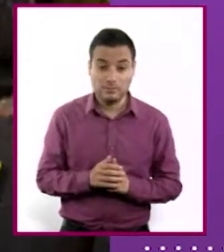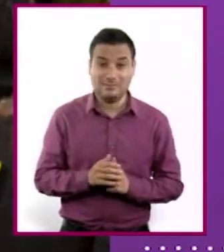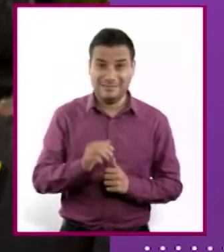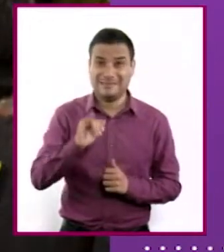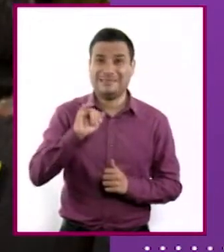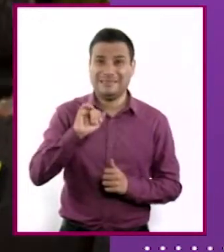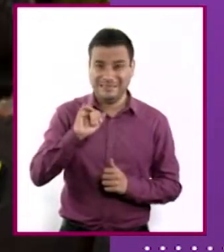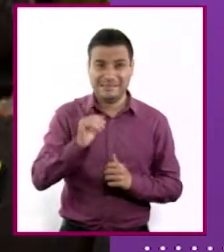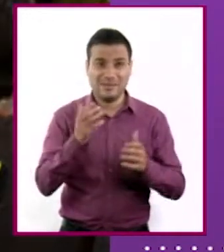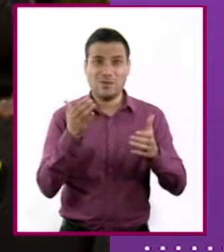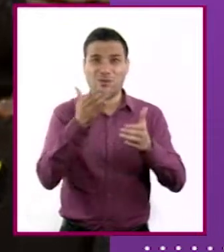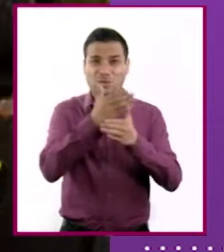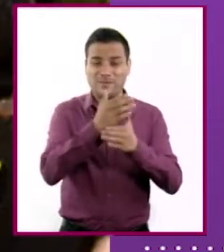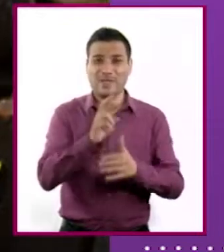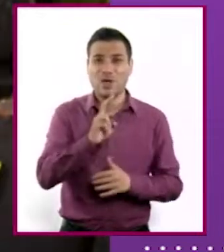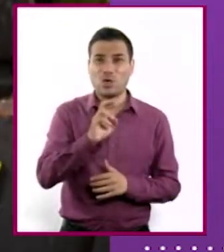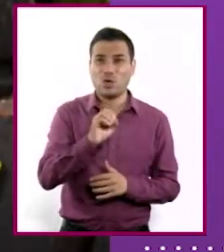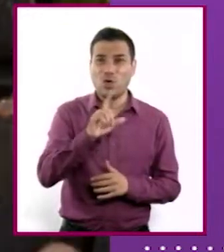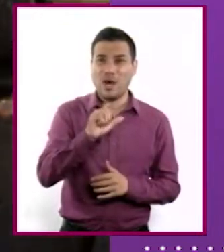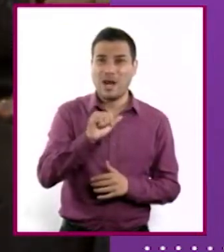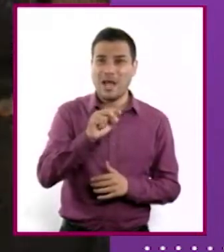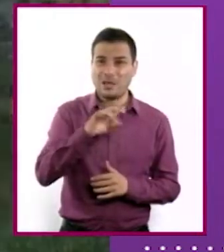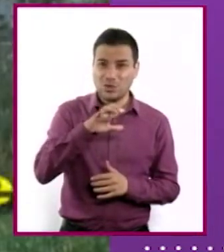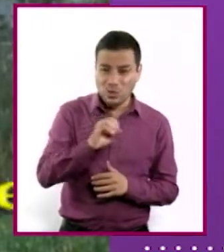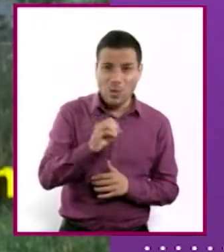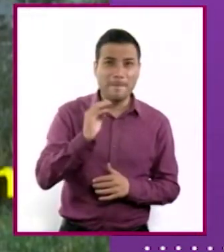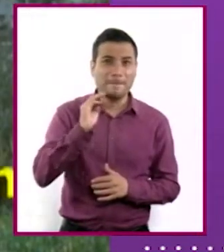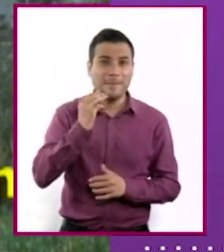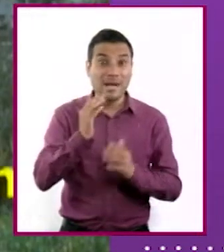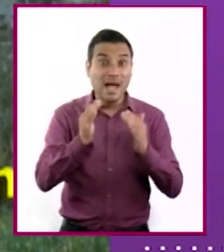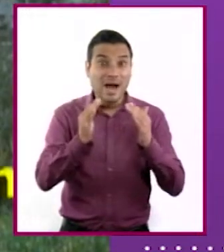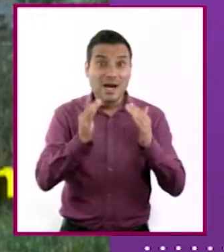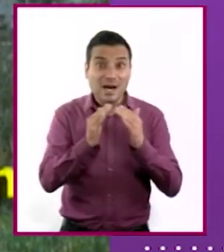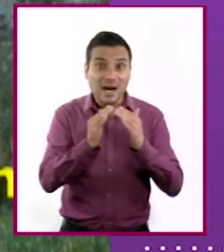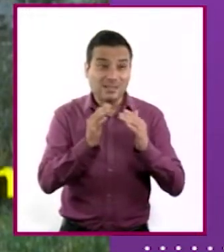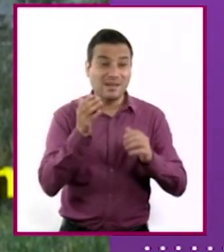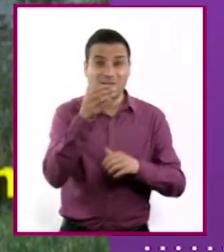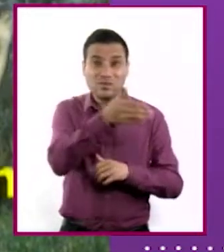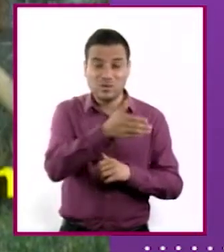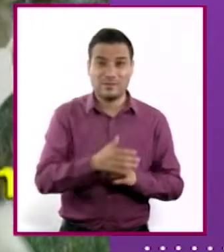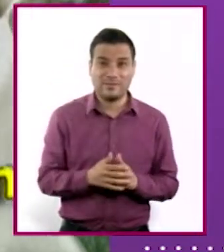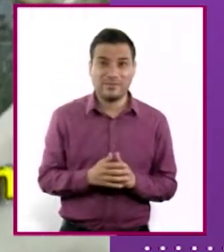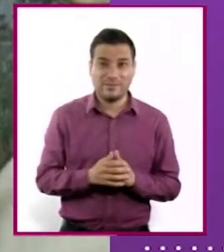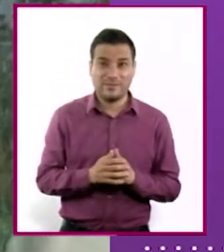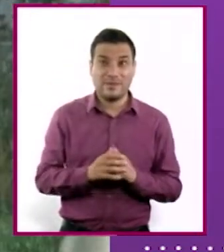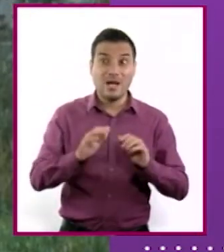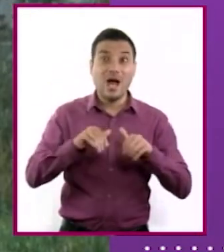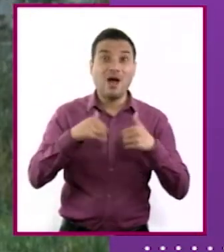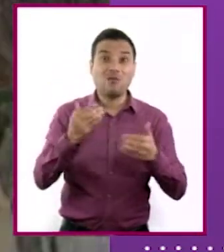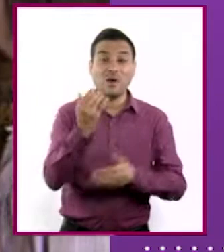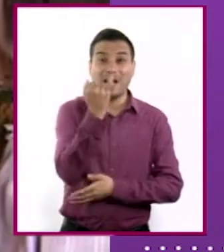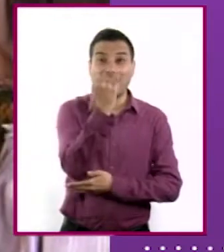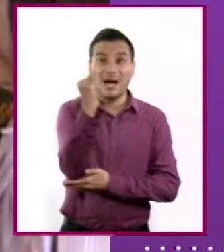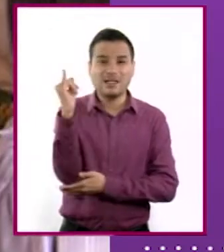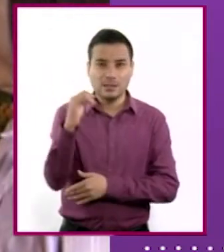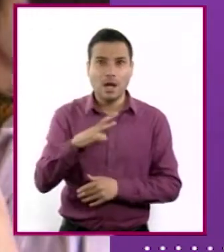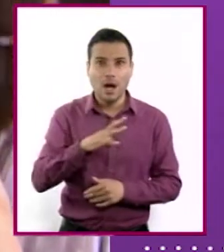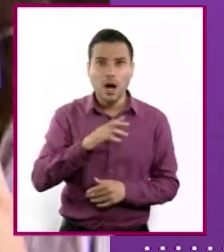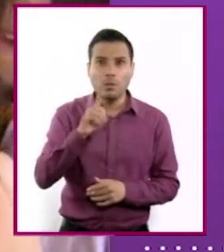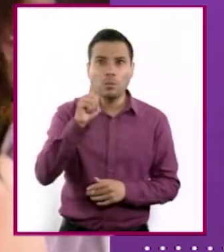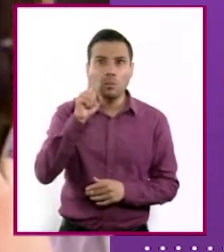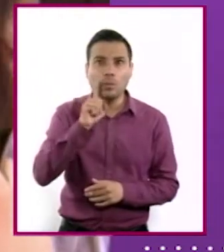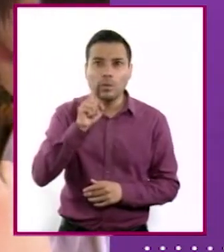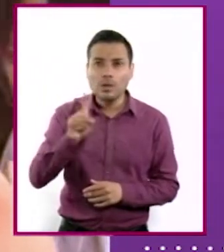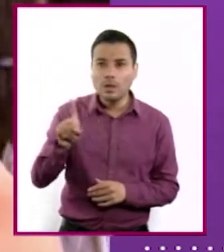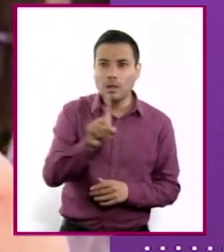visited Rolando and Maria's house yesterday. She walked in their garden. I don't know the story.